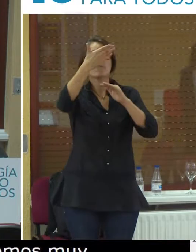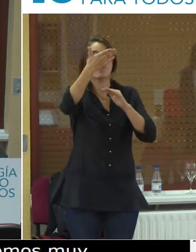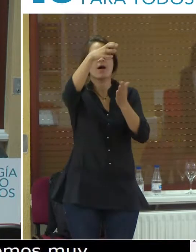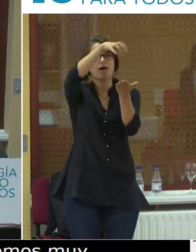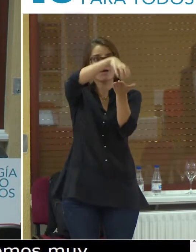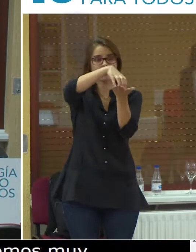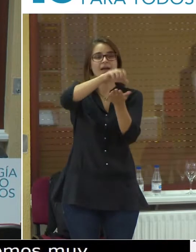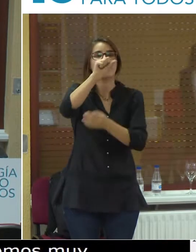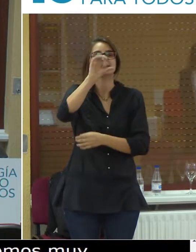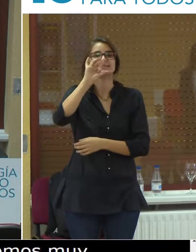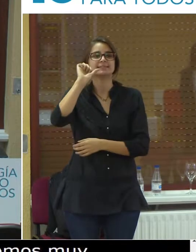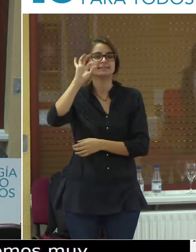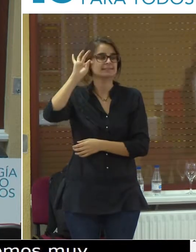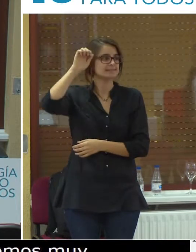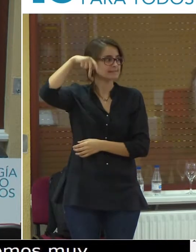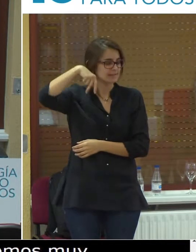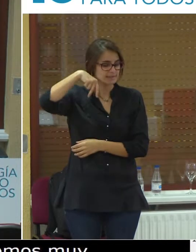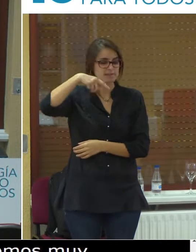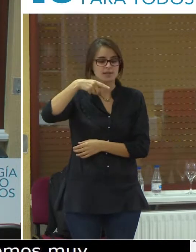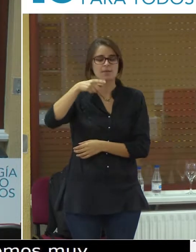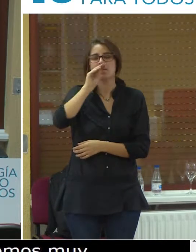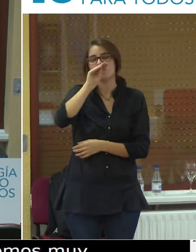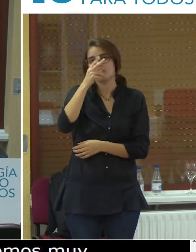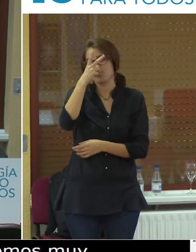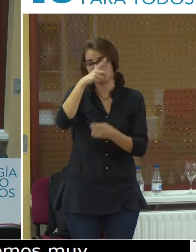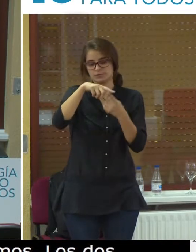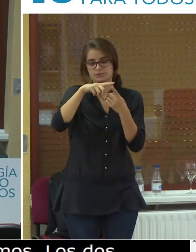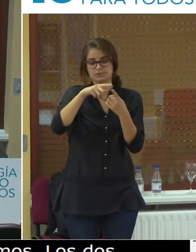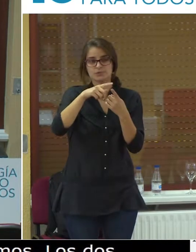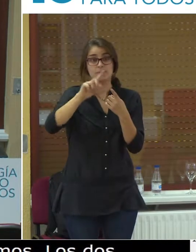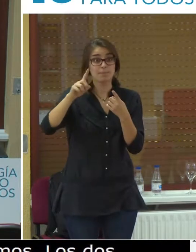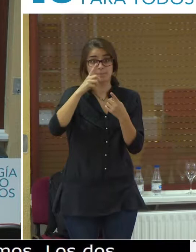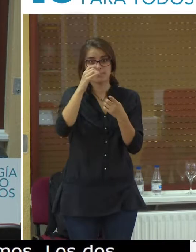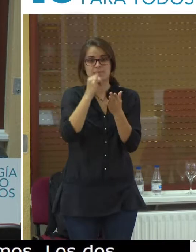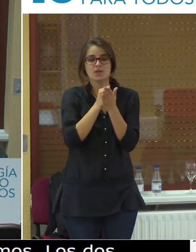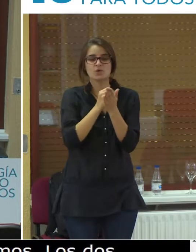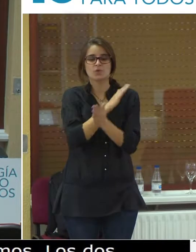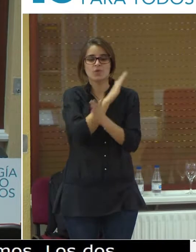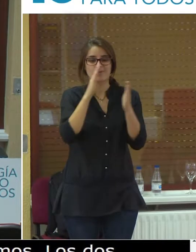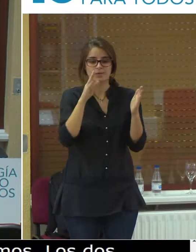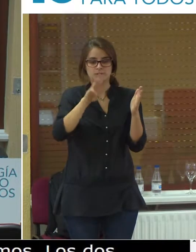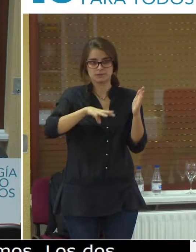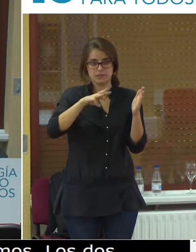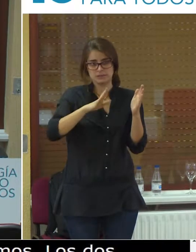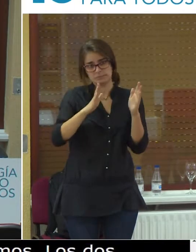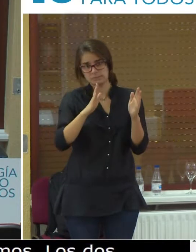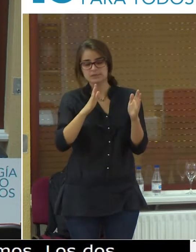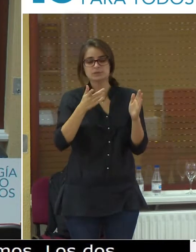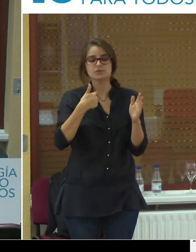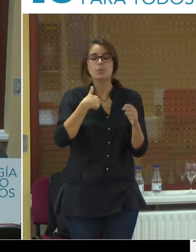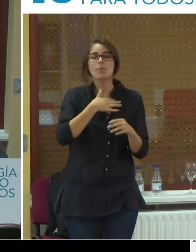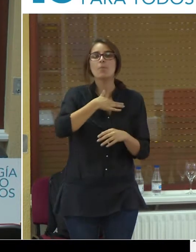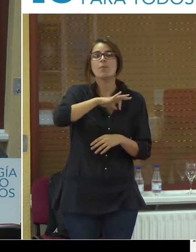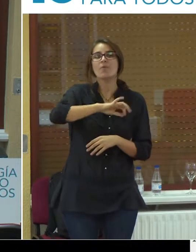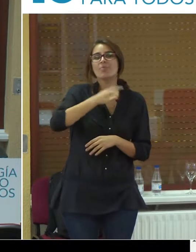our stand in Asiste. But anyway, my question is twofold, really. Yes, you've carried out a 3-month